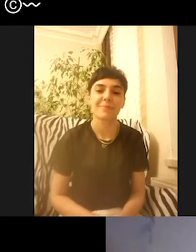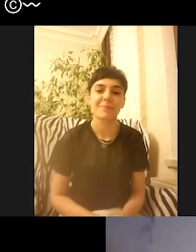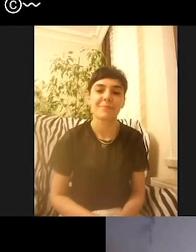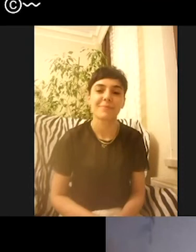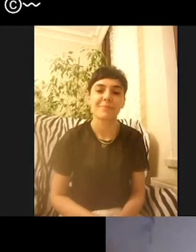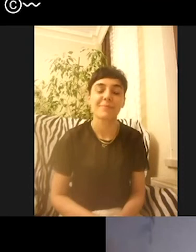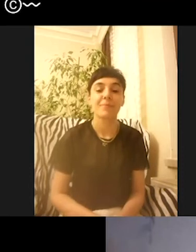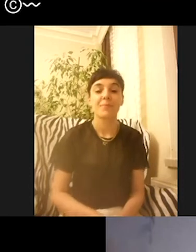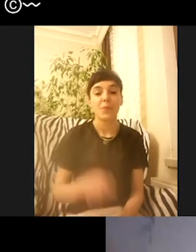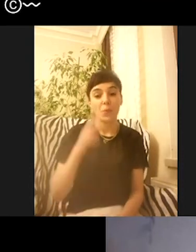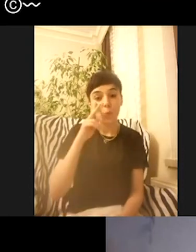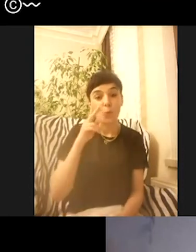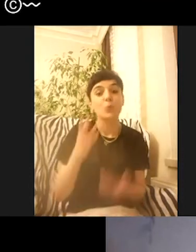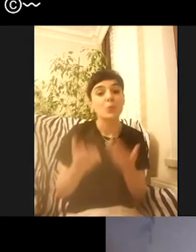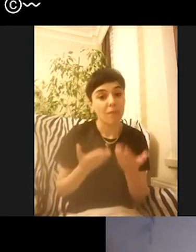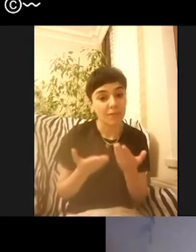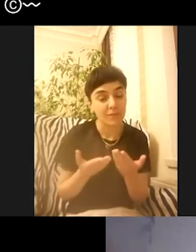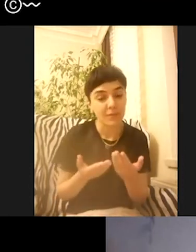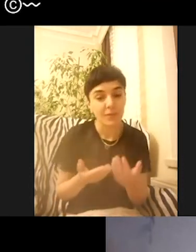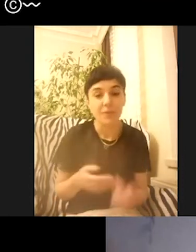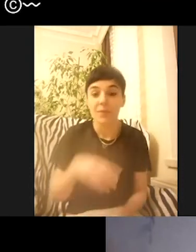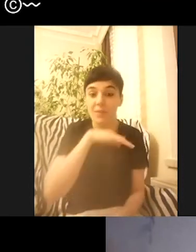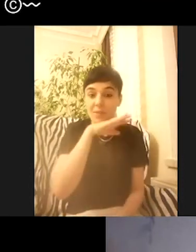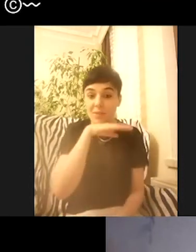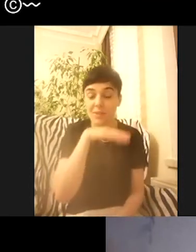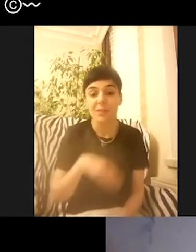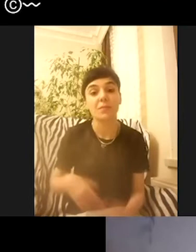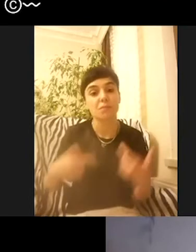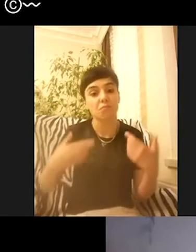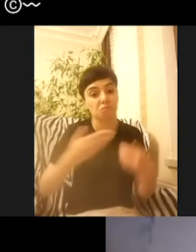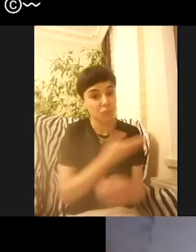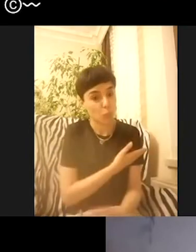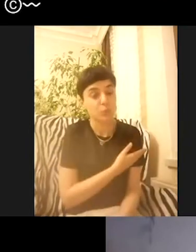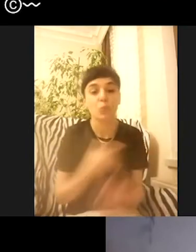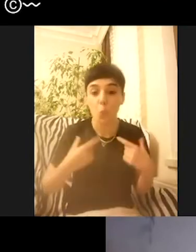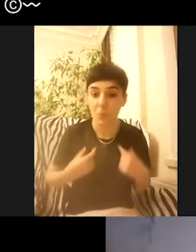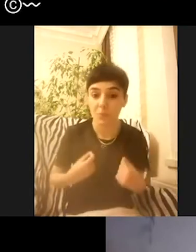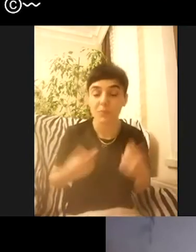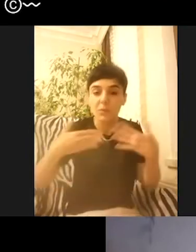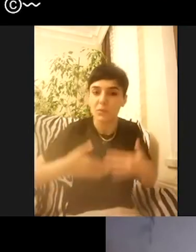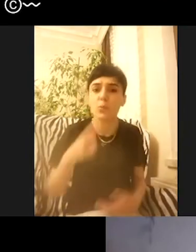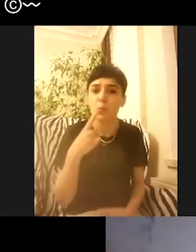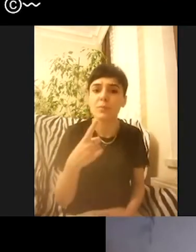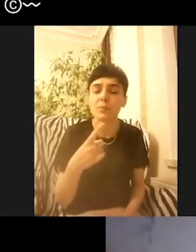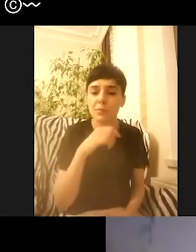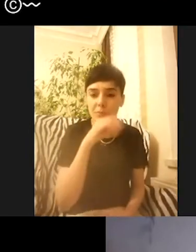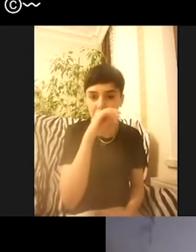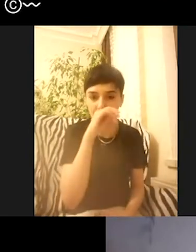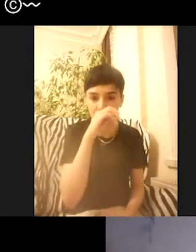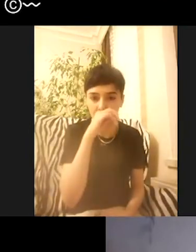around the Moluccas in the Netherlands and the 65-year celebration or commemoration.